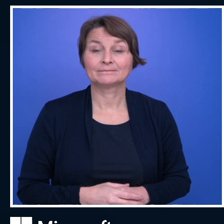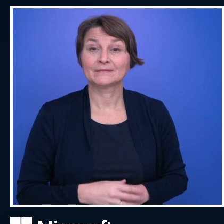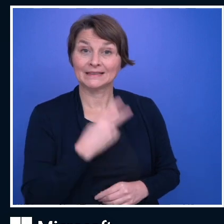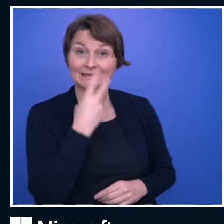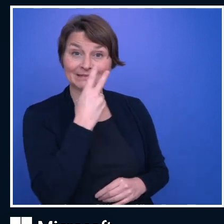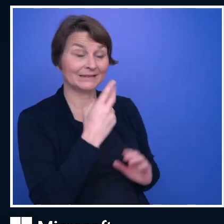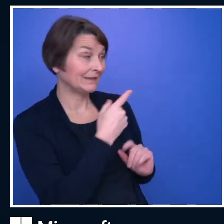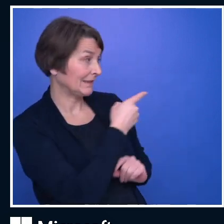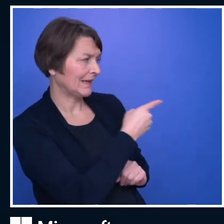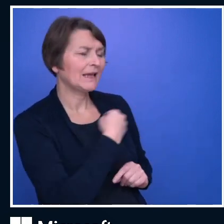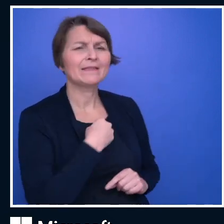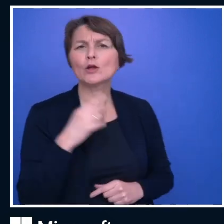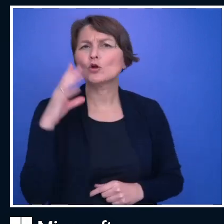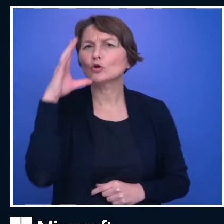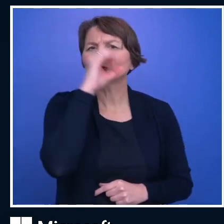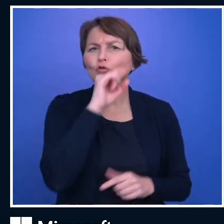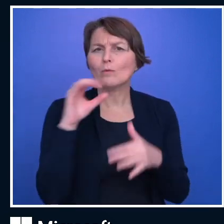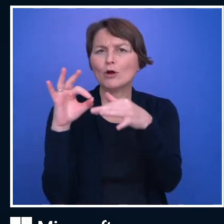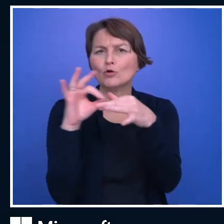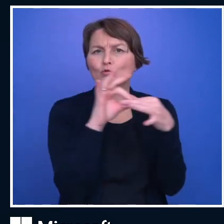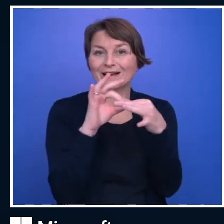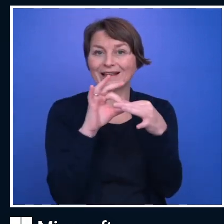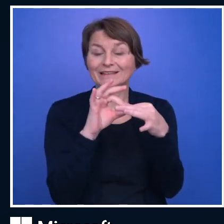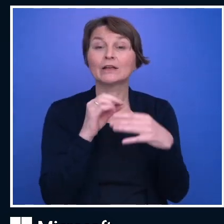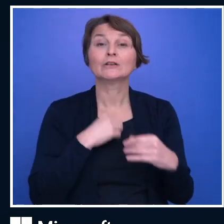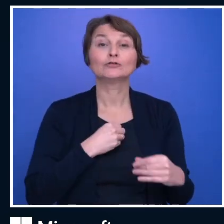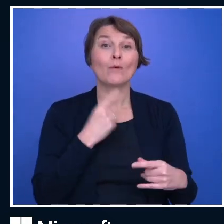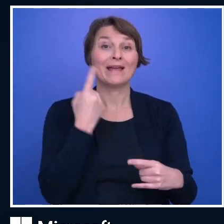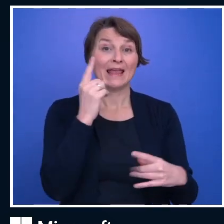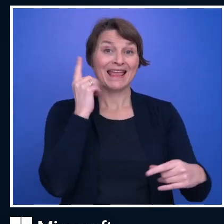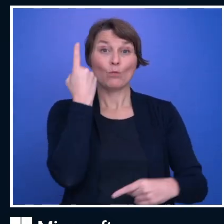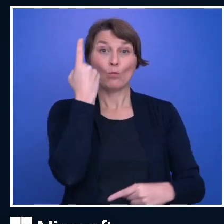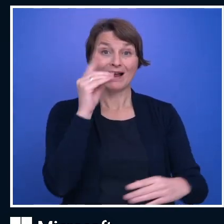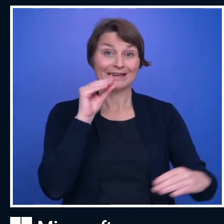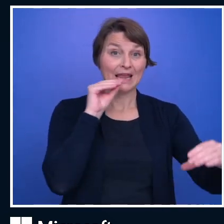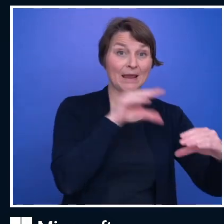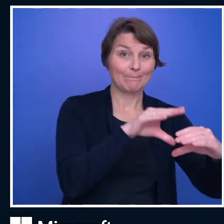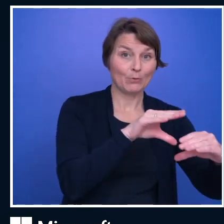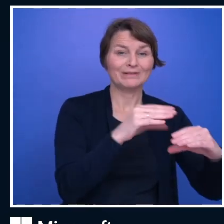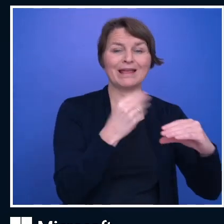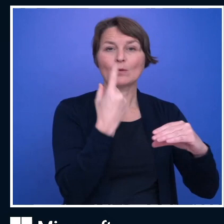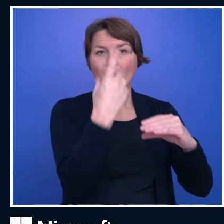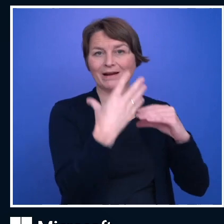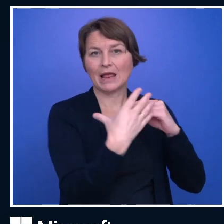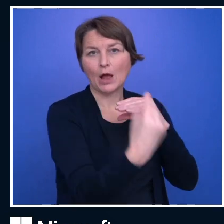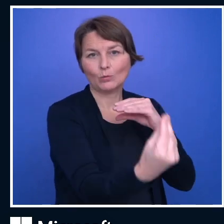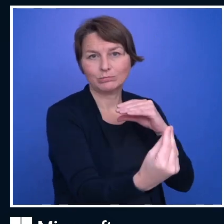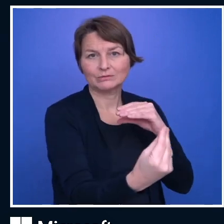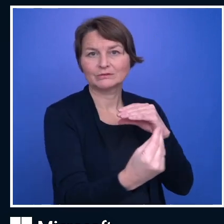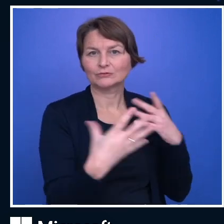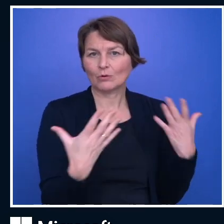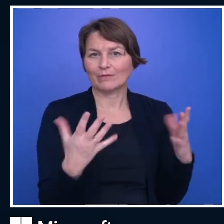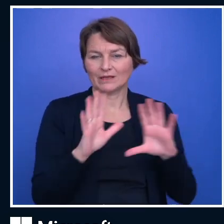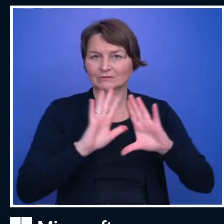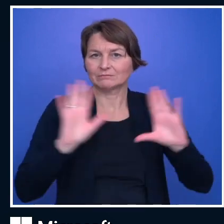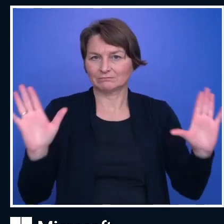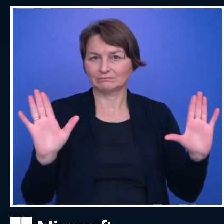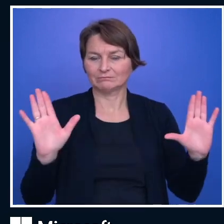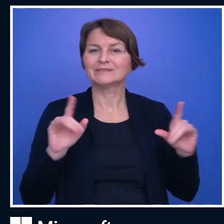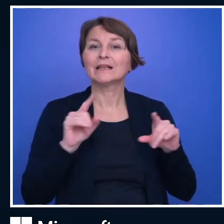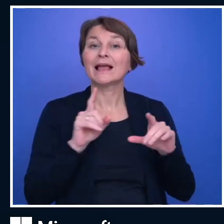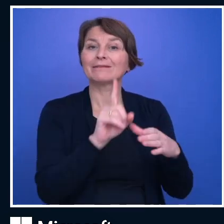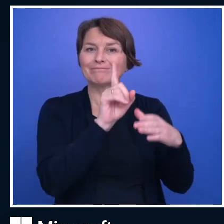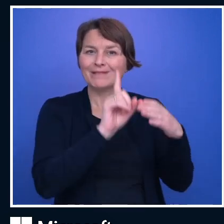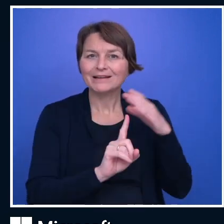between the input variables and a single output variable. So here your output variable is the dependent variable, and your input variables are